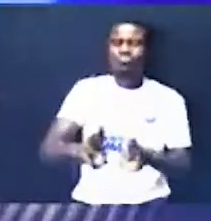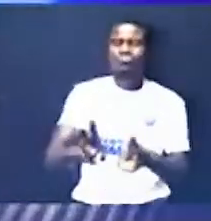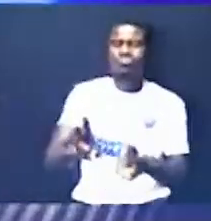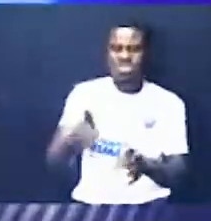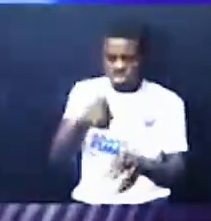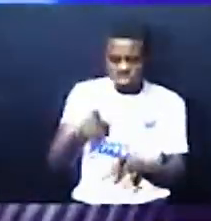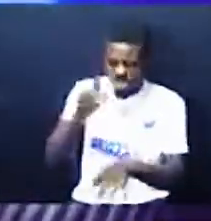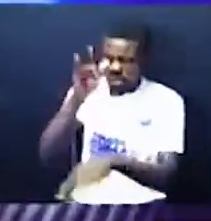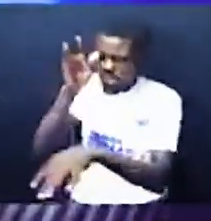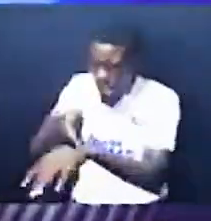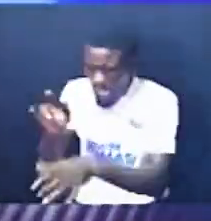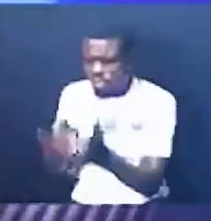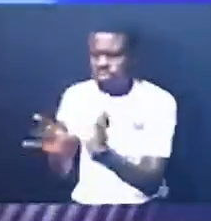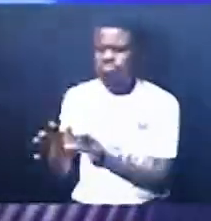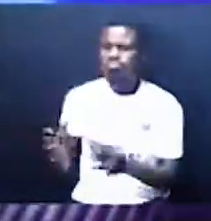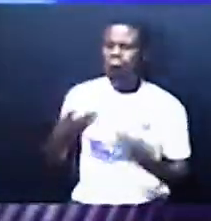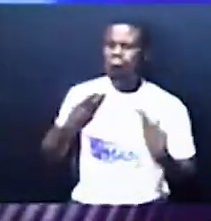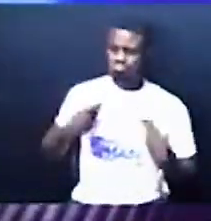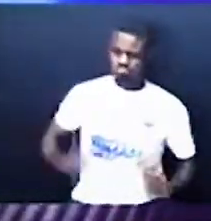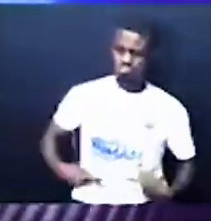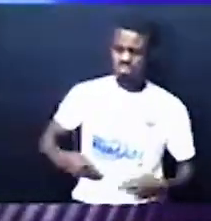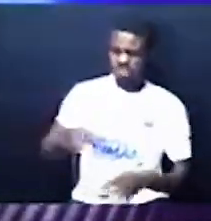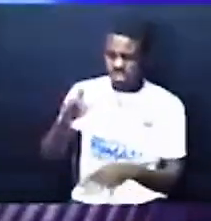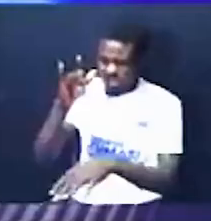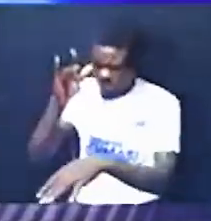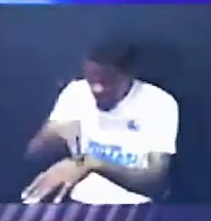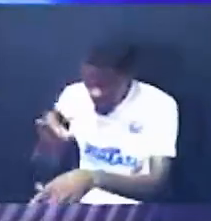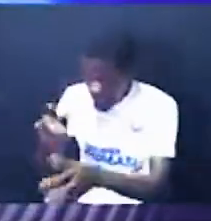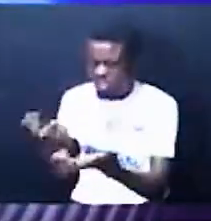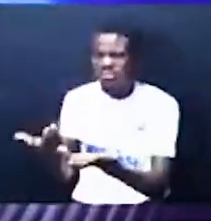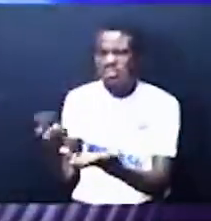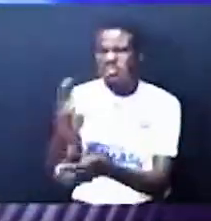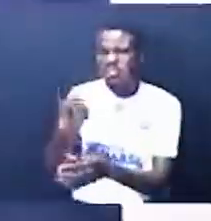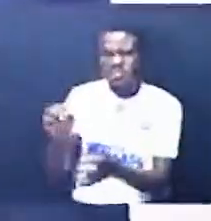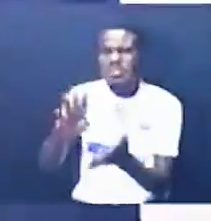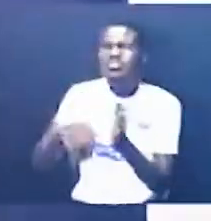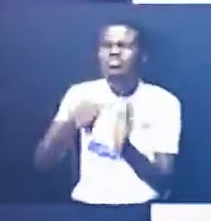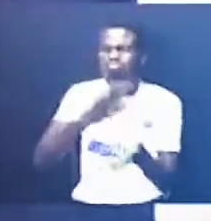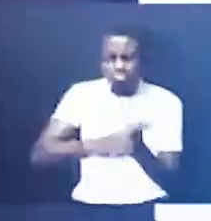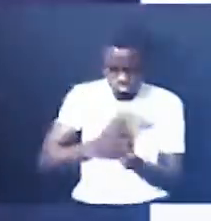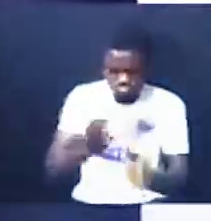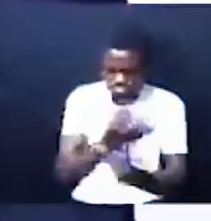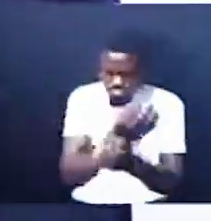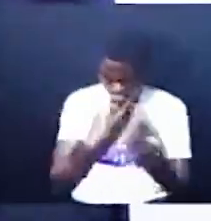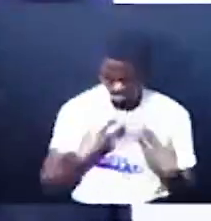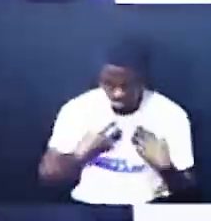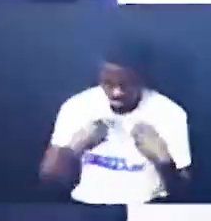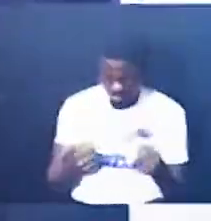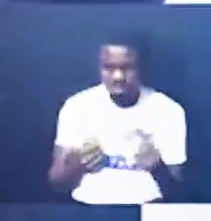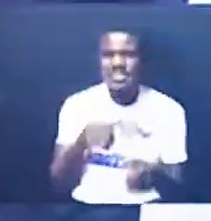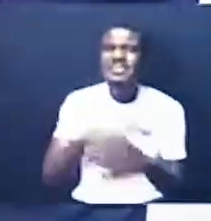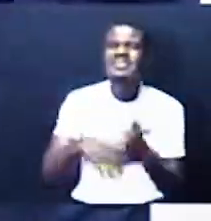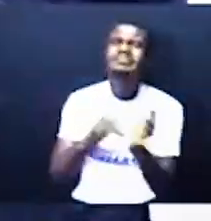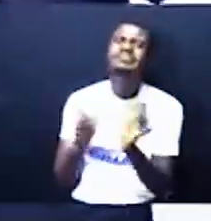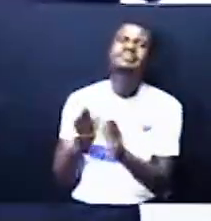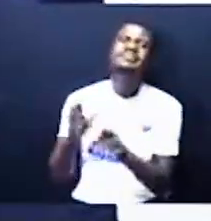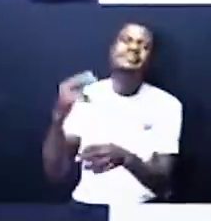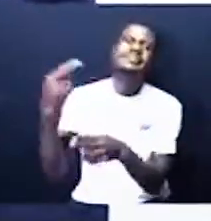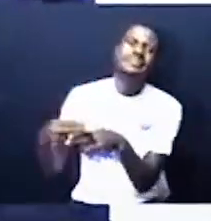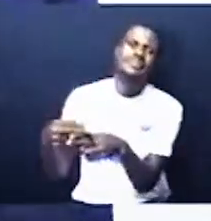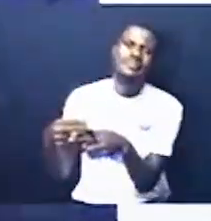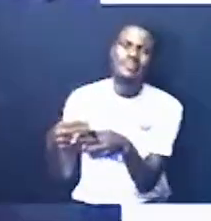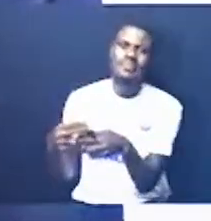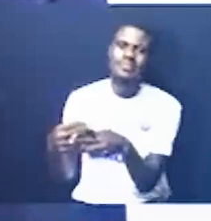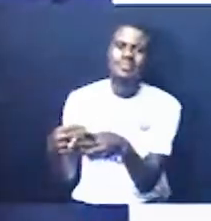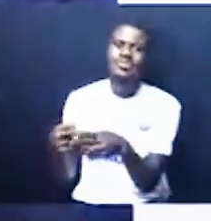his garment. Touch him. And you will be well. In the name of Jesus.